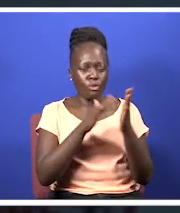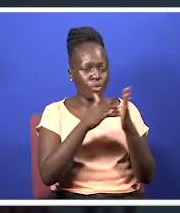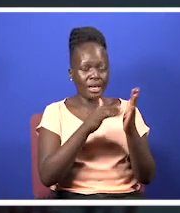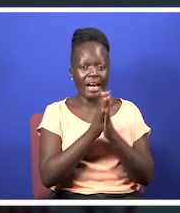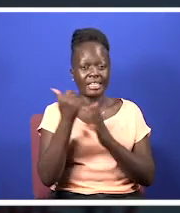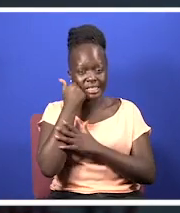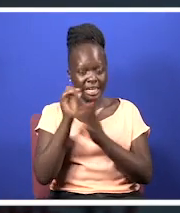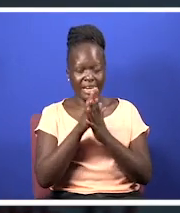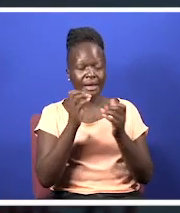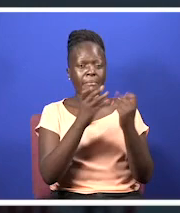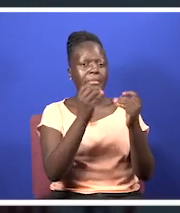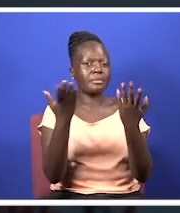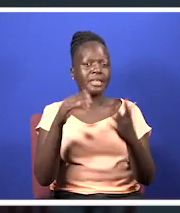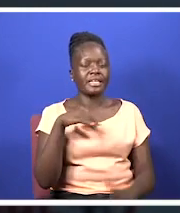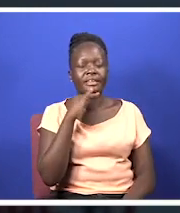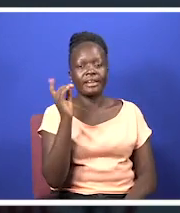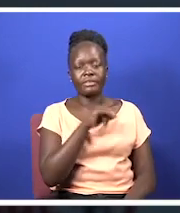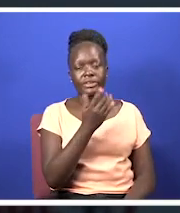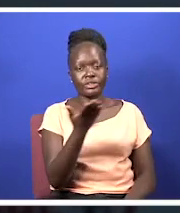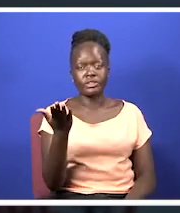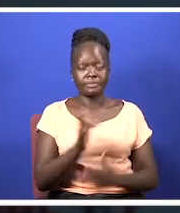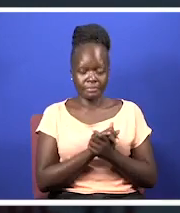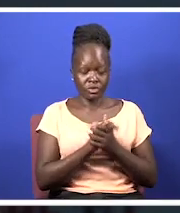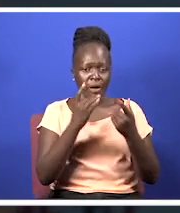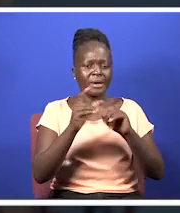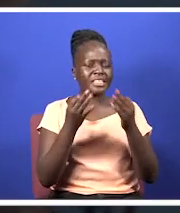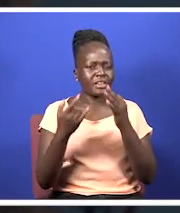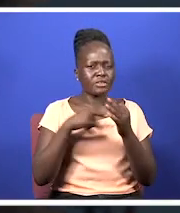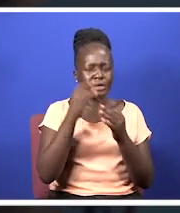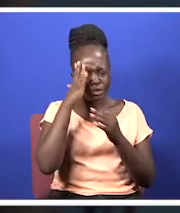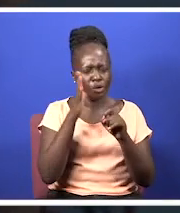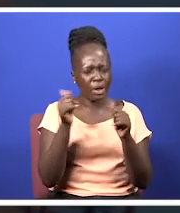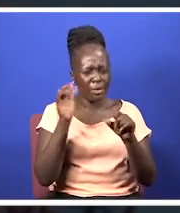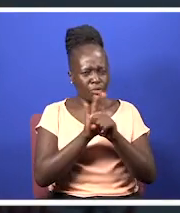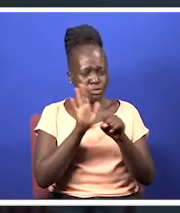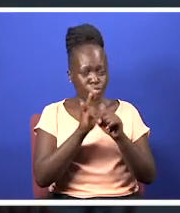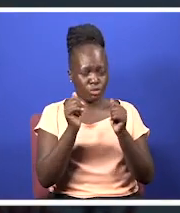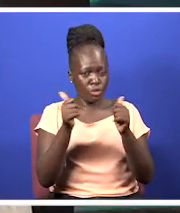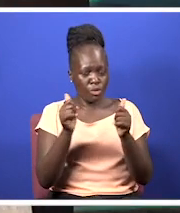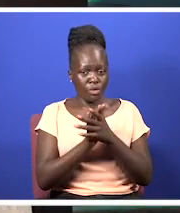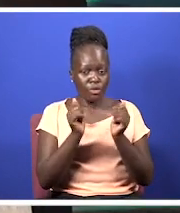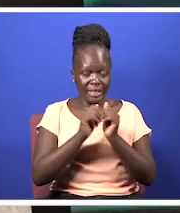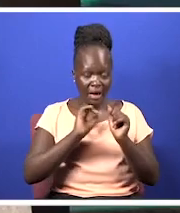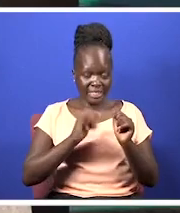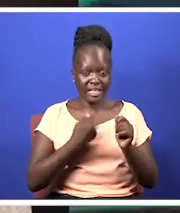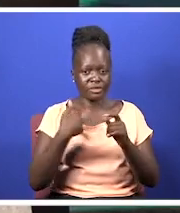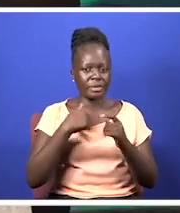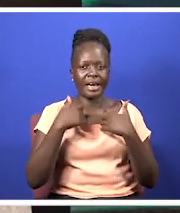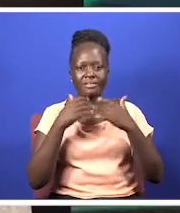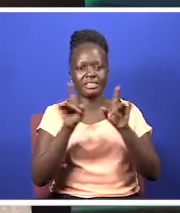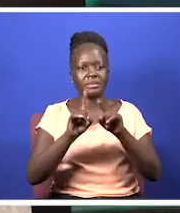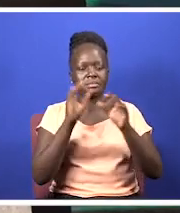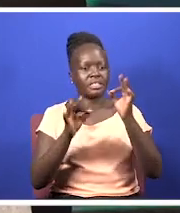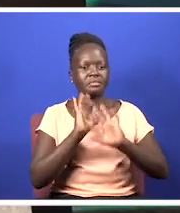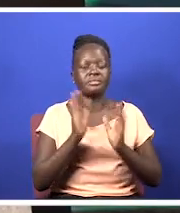a number of you have fallen asleep. But if we were more discerning with regard to ourselves, we would not come under such